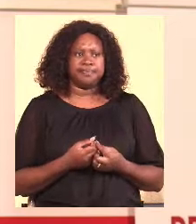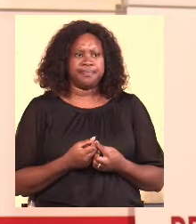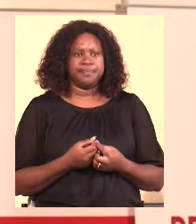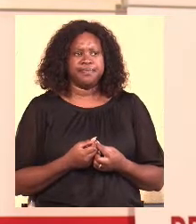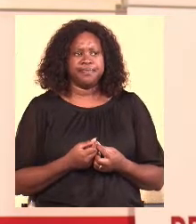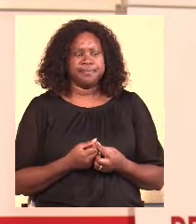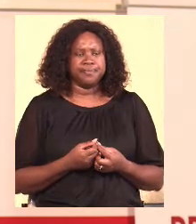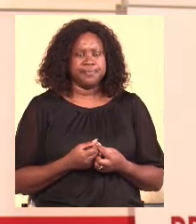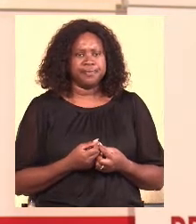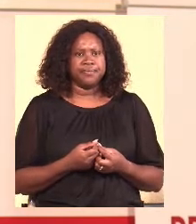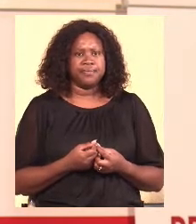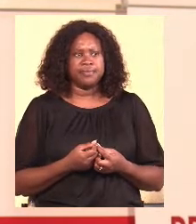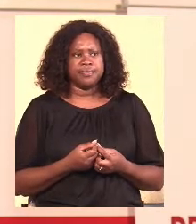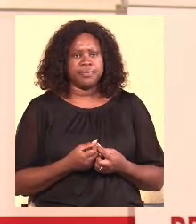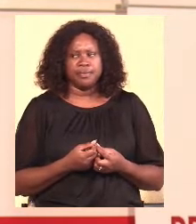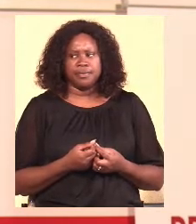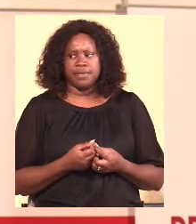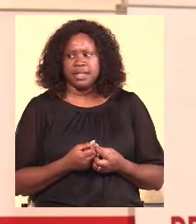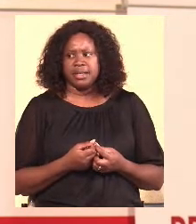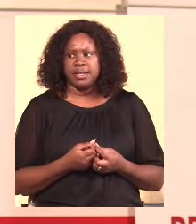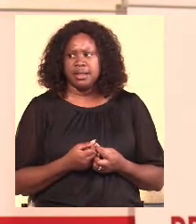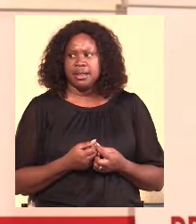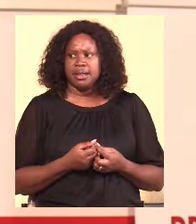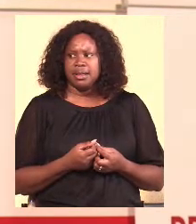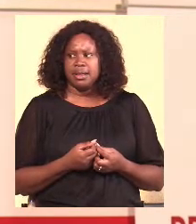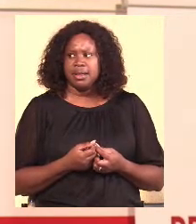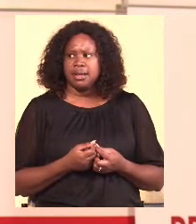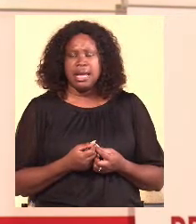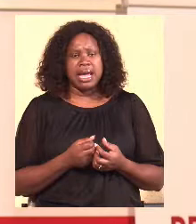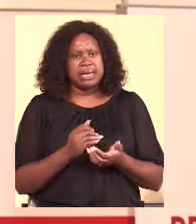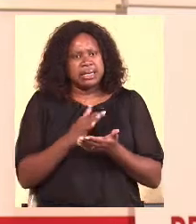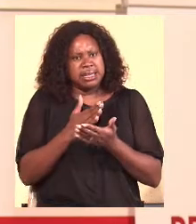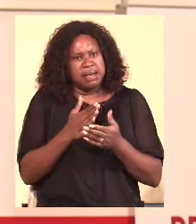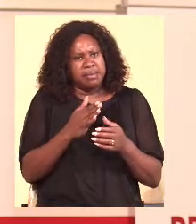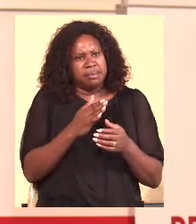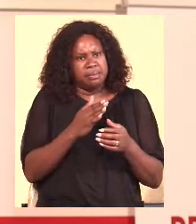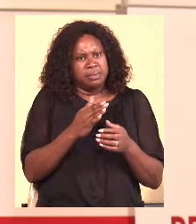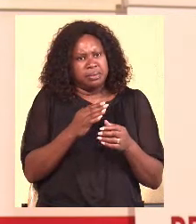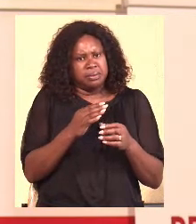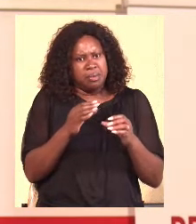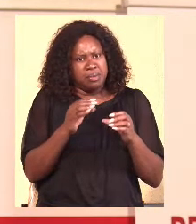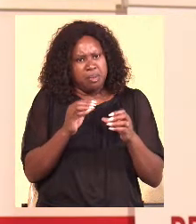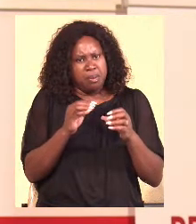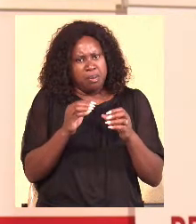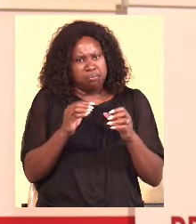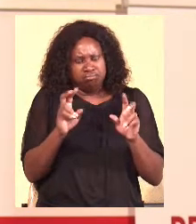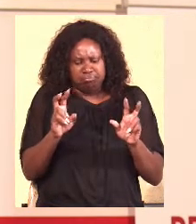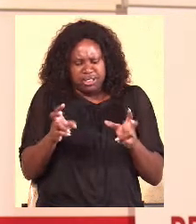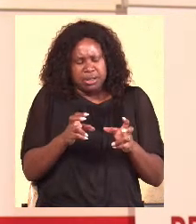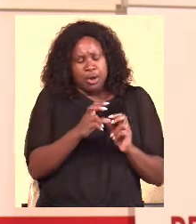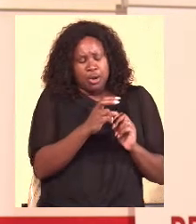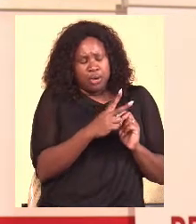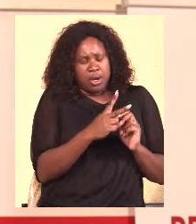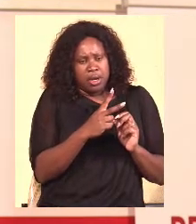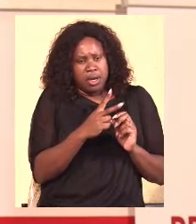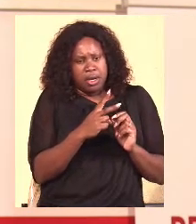and indeed, some of those, particularly within this 20 to 25% brackets, are